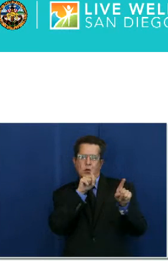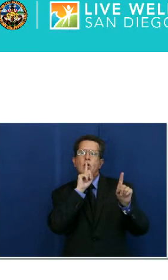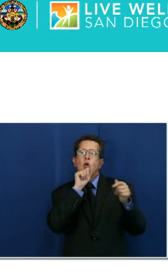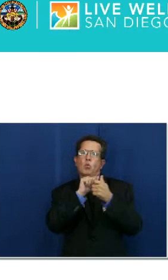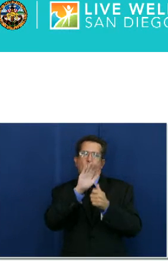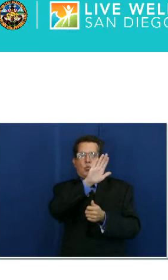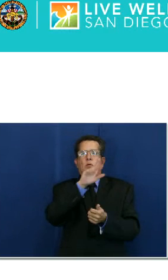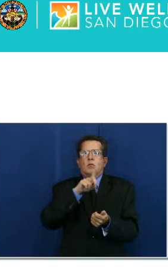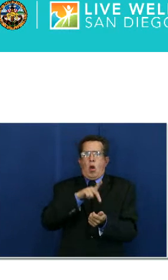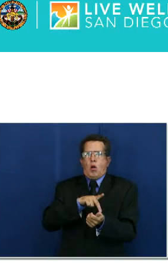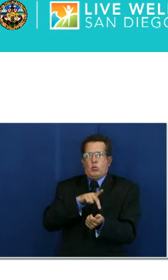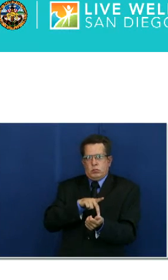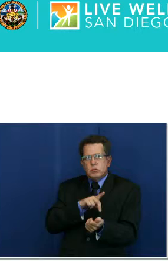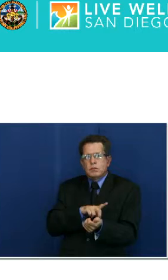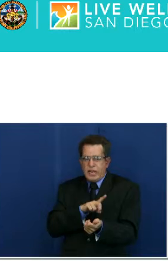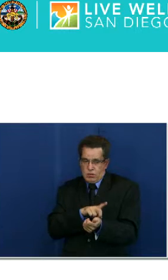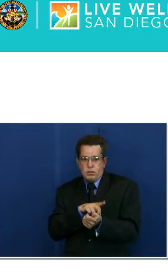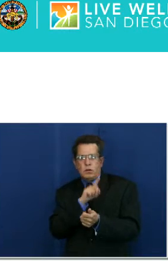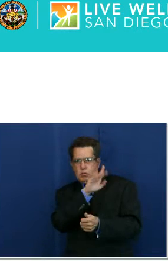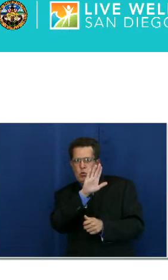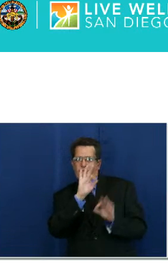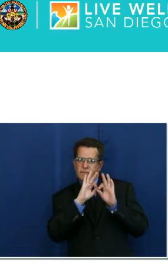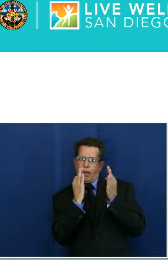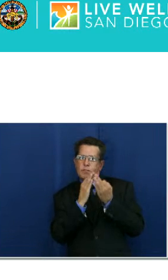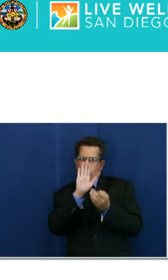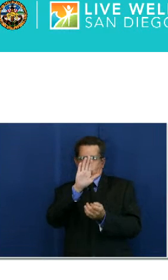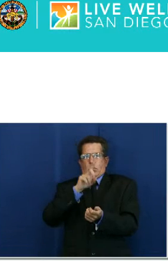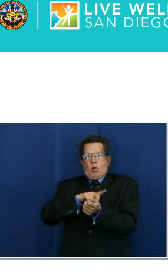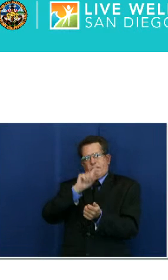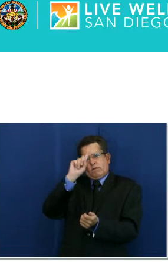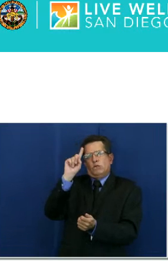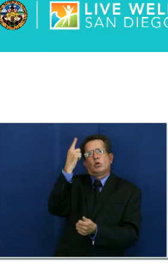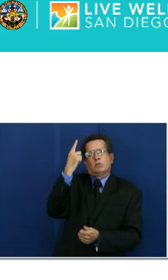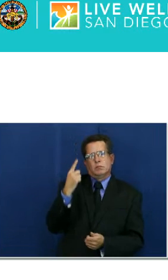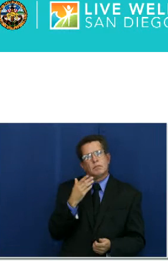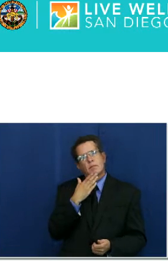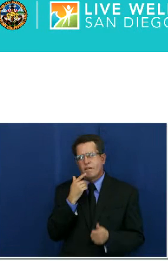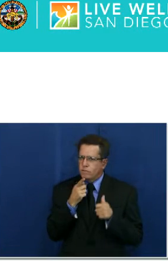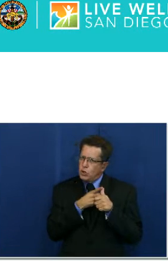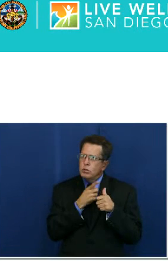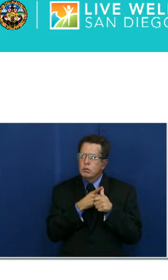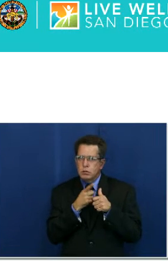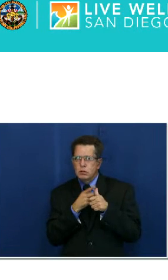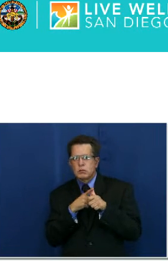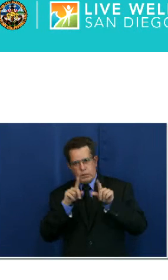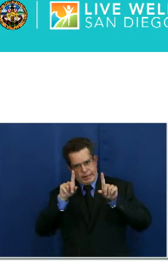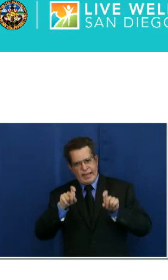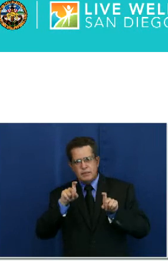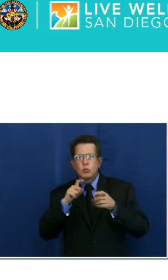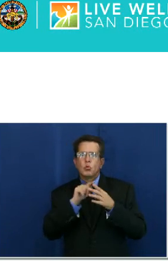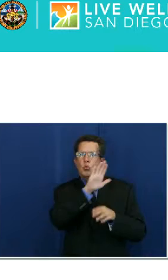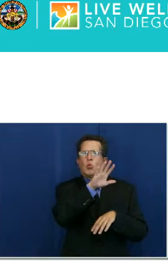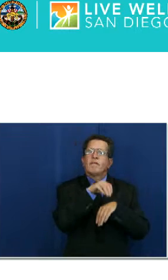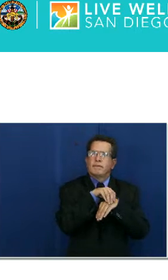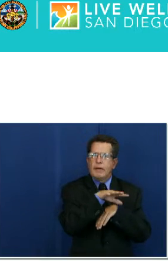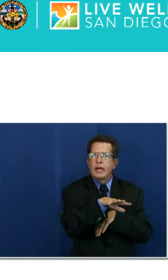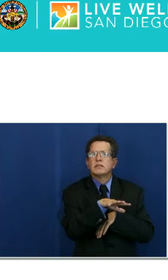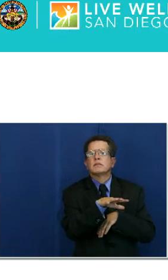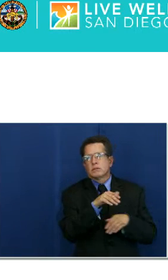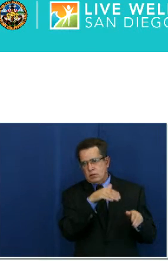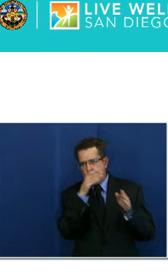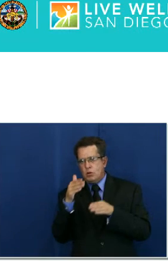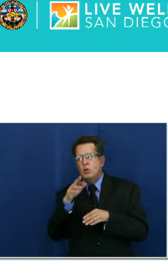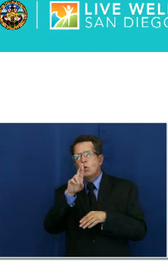child's pediatrician or family health provider for testing advice. The county has partnered with Rady Children's Hospital in the creation of the